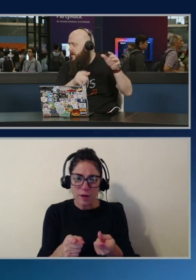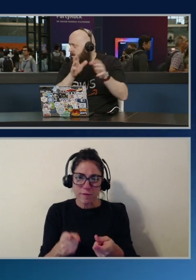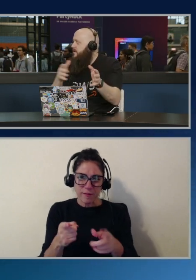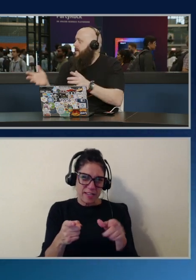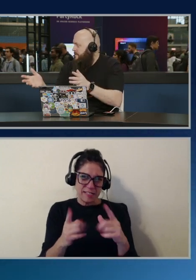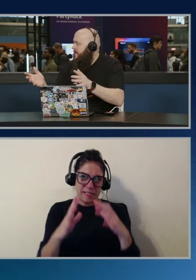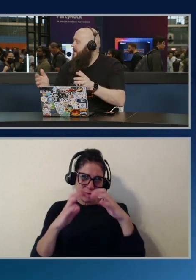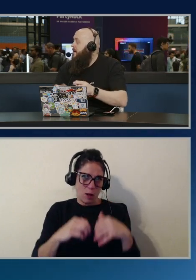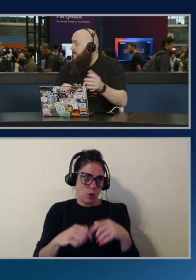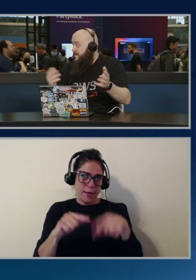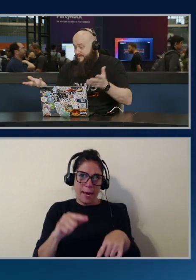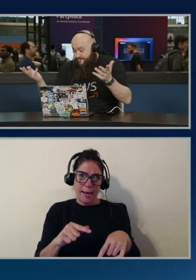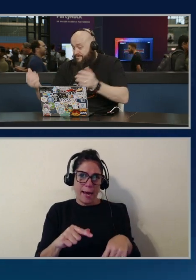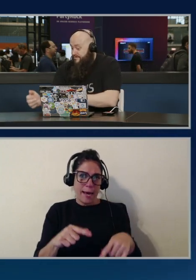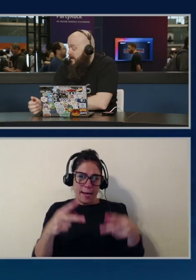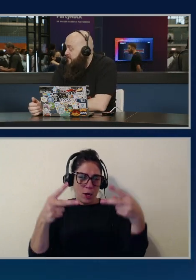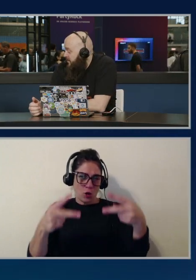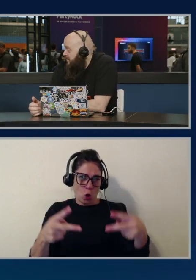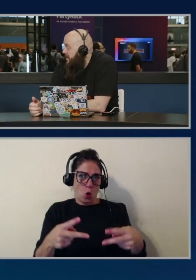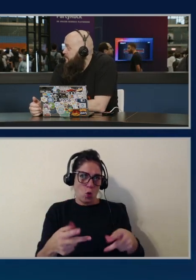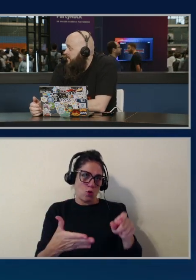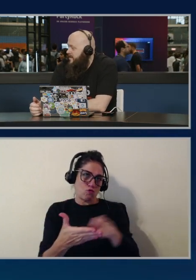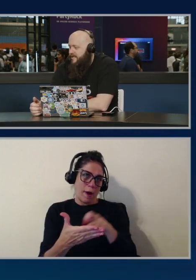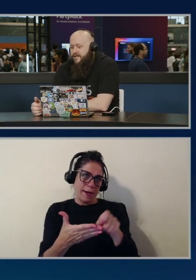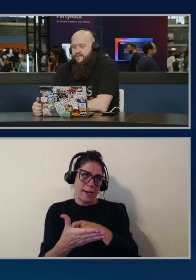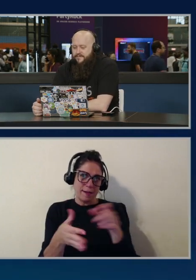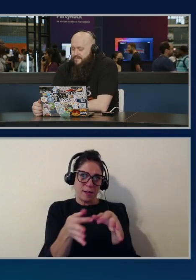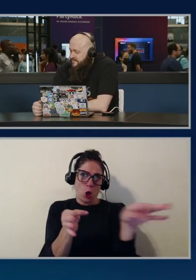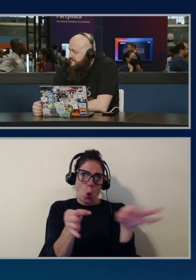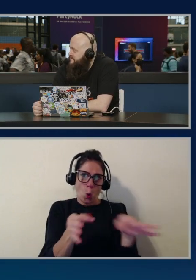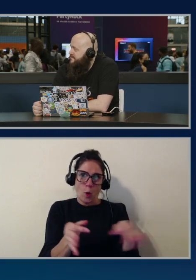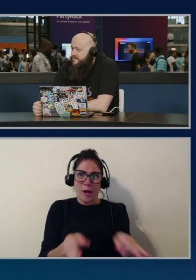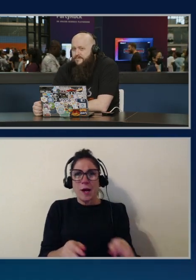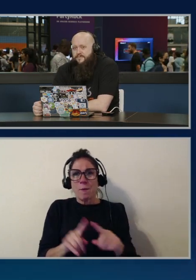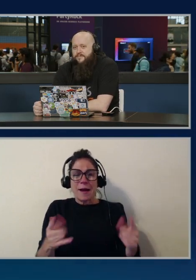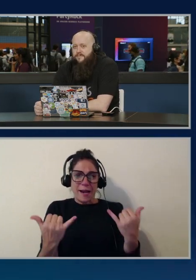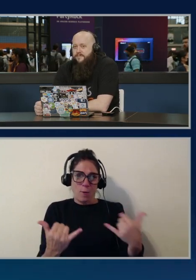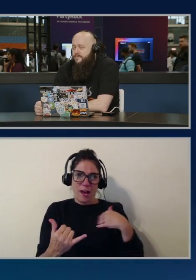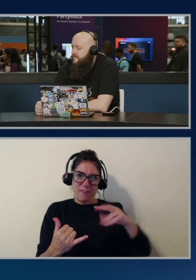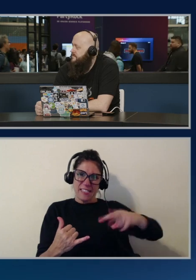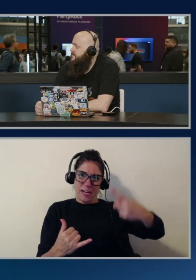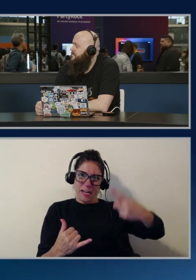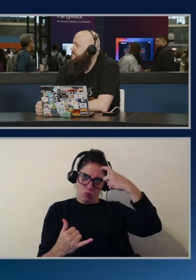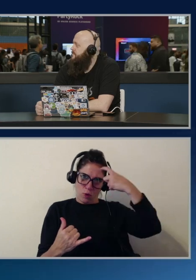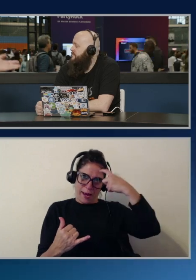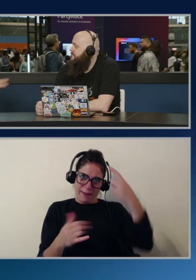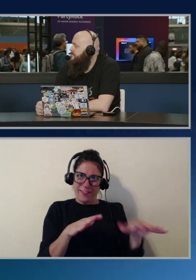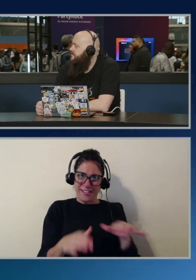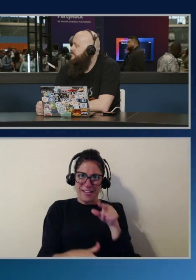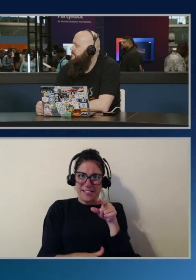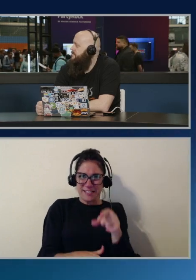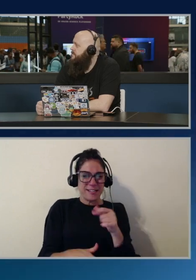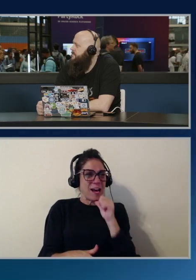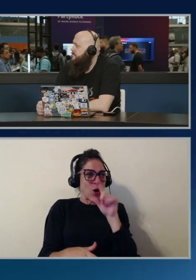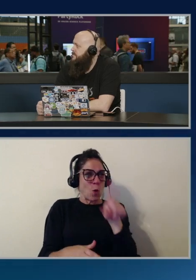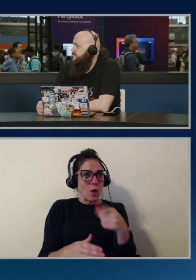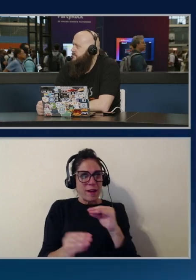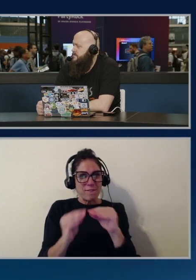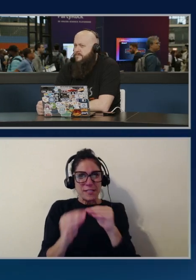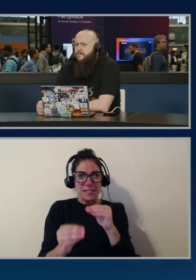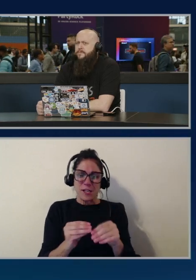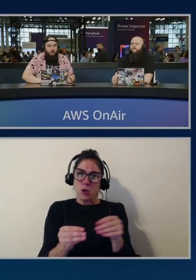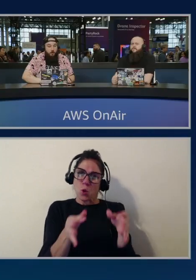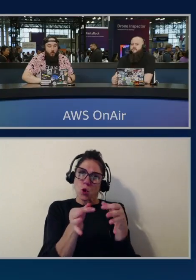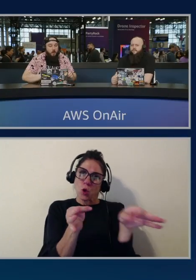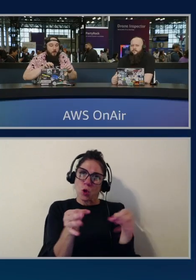what I need, and then you adapt it. Now you've got that second brain that does it. Exactly. And so again, even just besides just fixing your code for the better